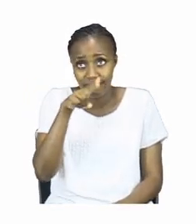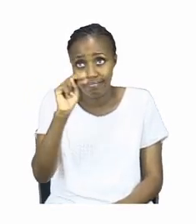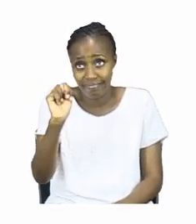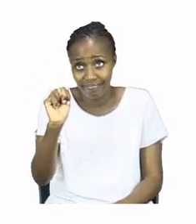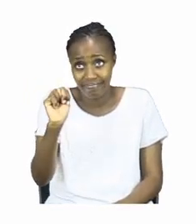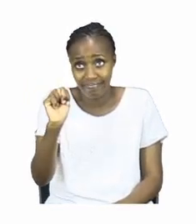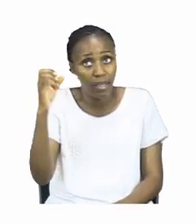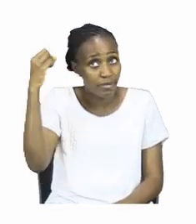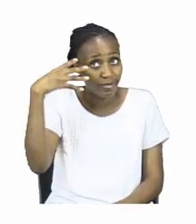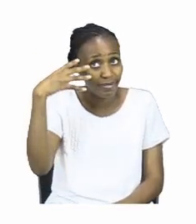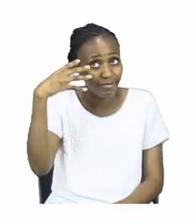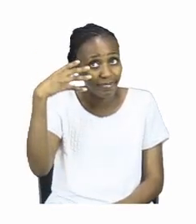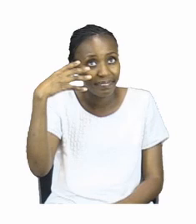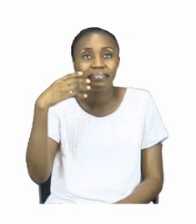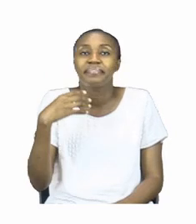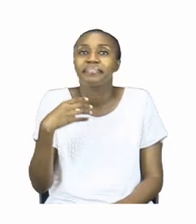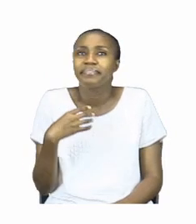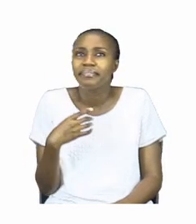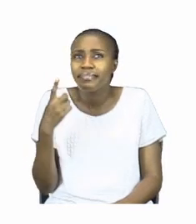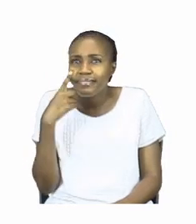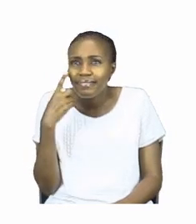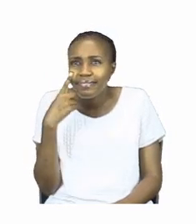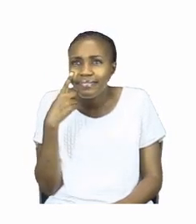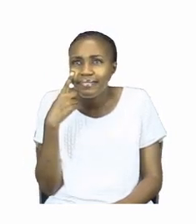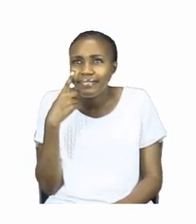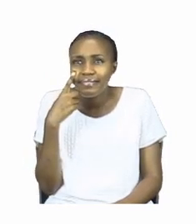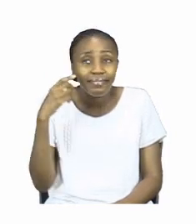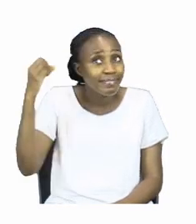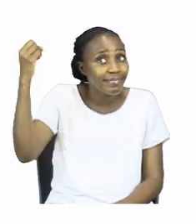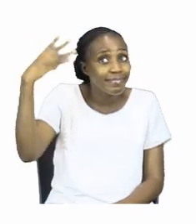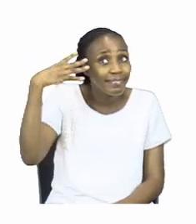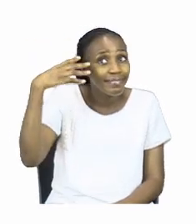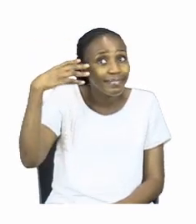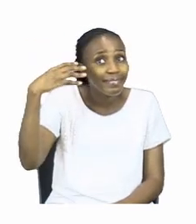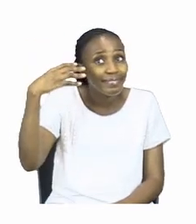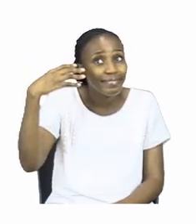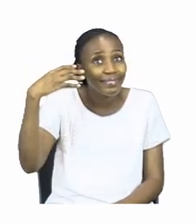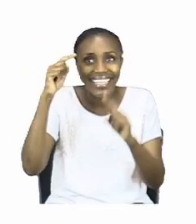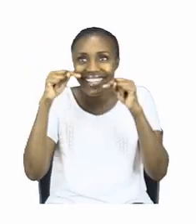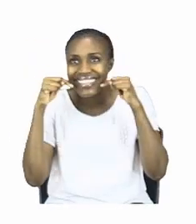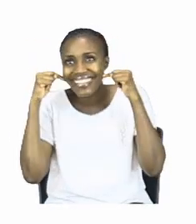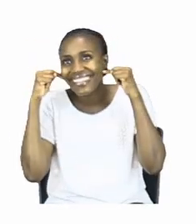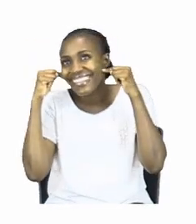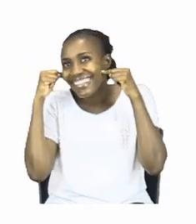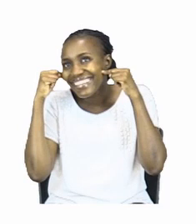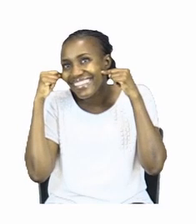Sun. Now, as you can see, the sun is out and it's